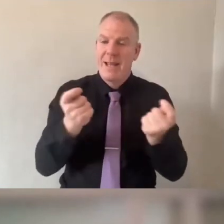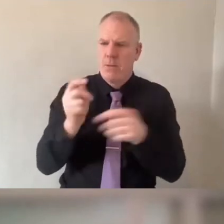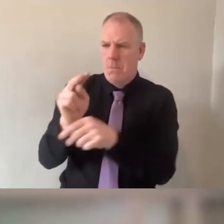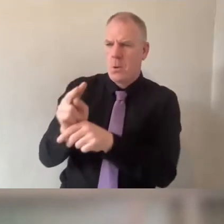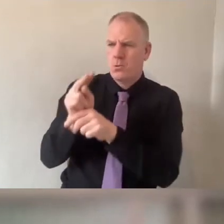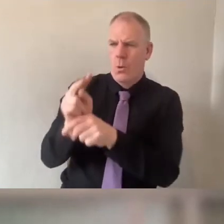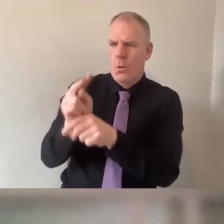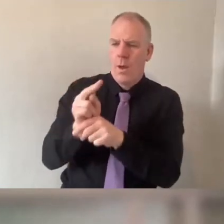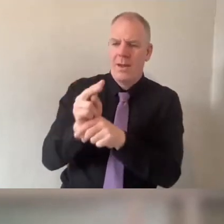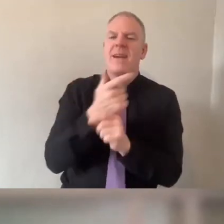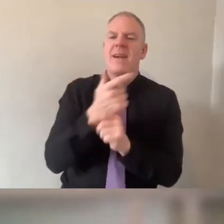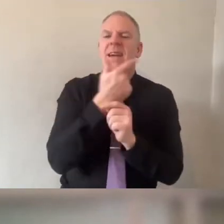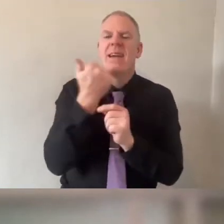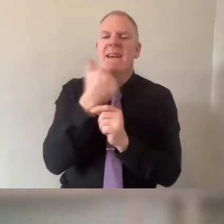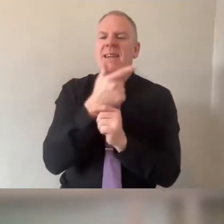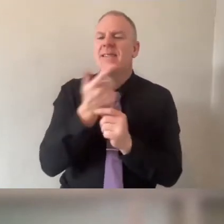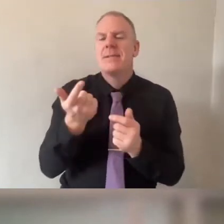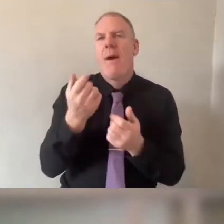to have